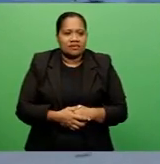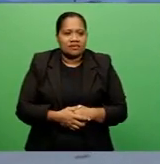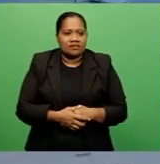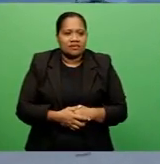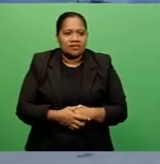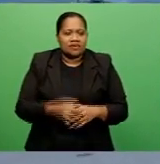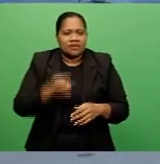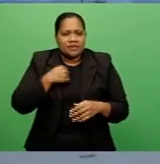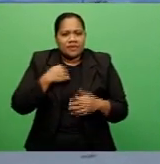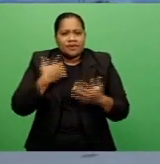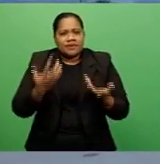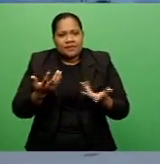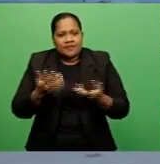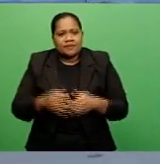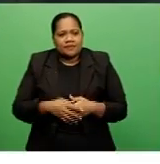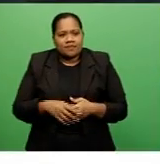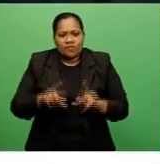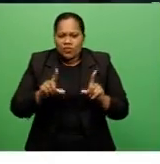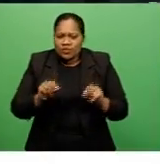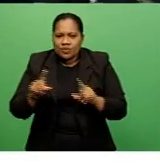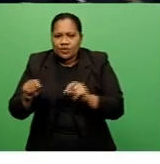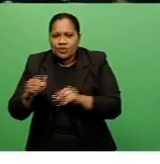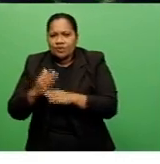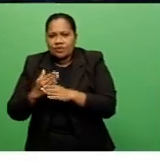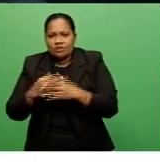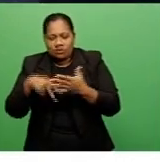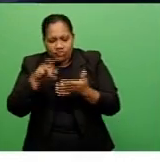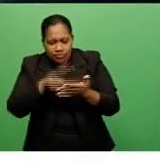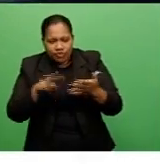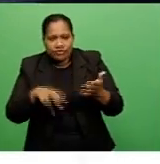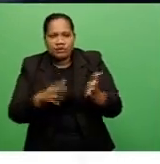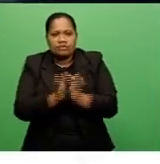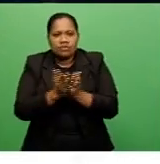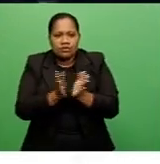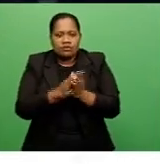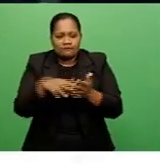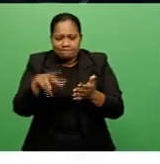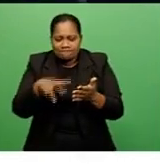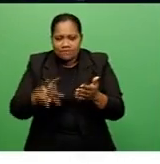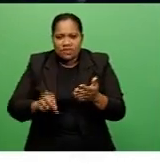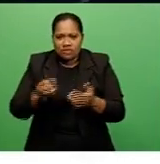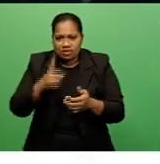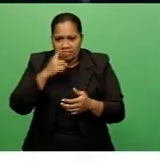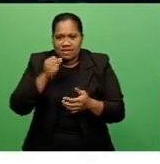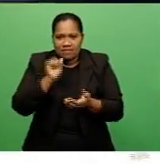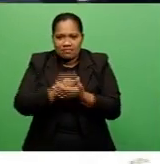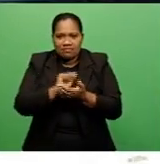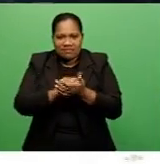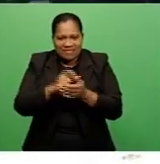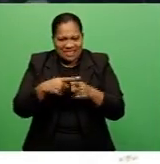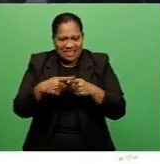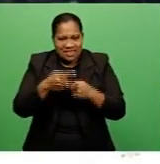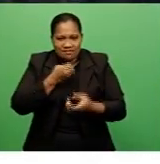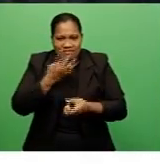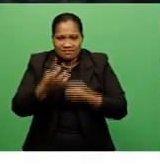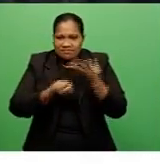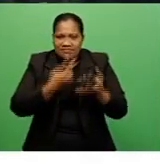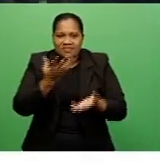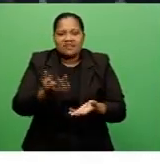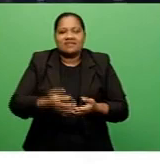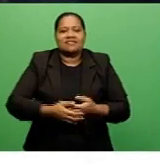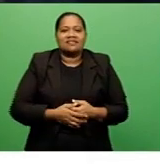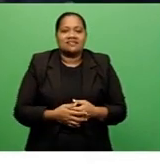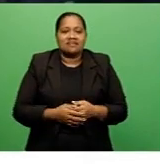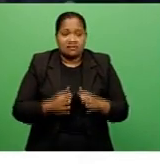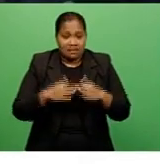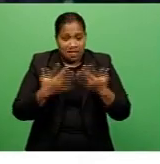hiding from doing chores just to read books so that I could better myself from speaking in English. You know, look at